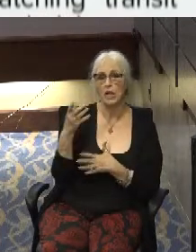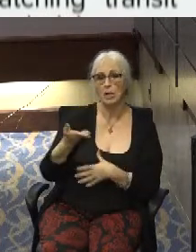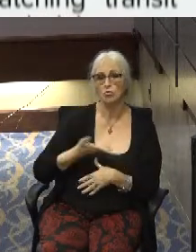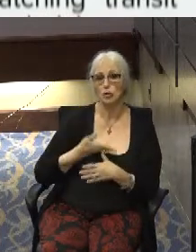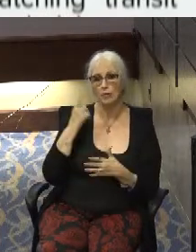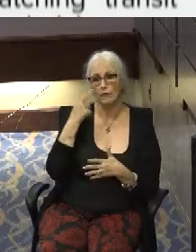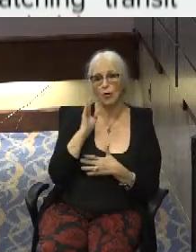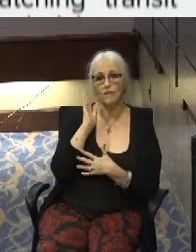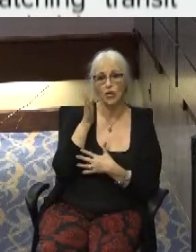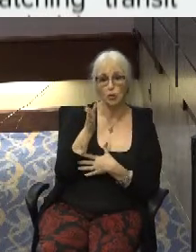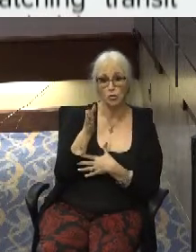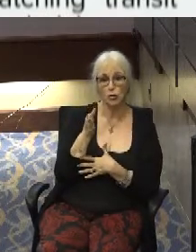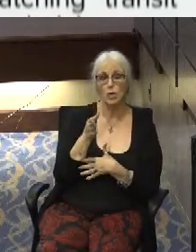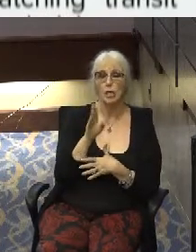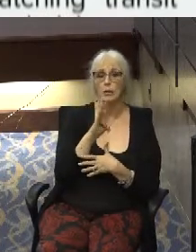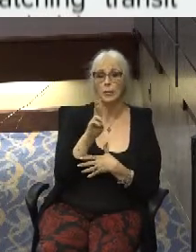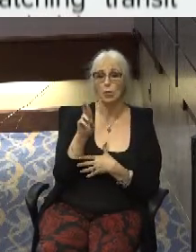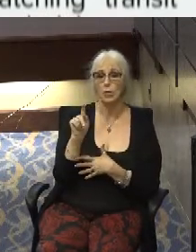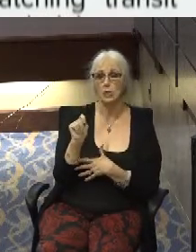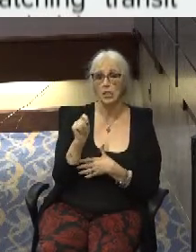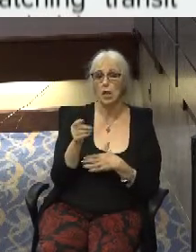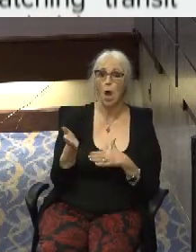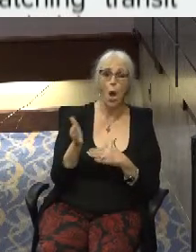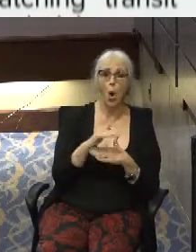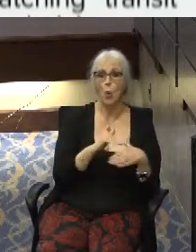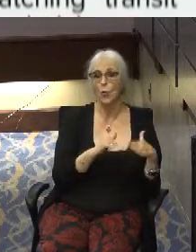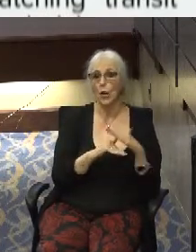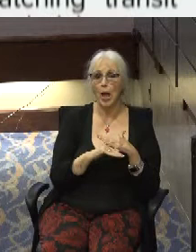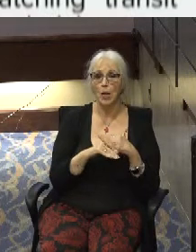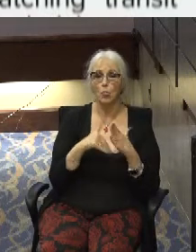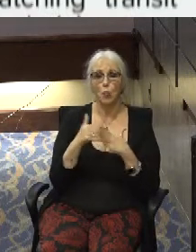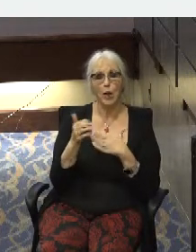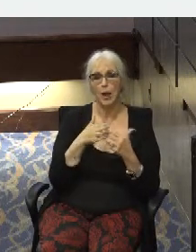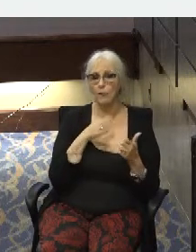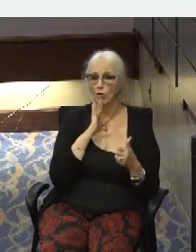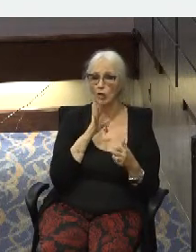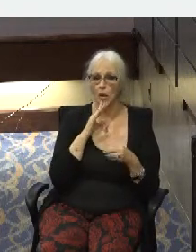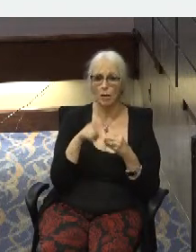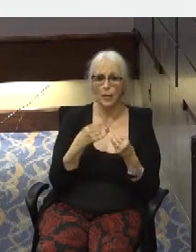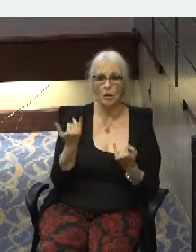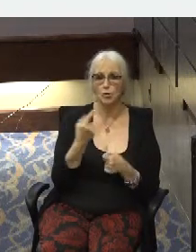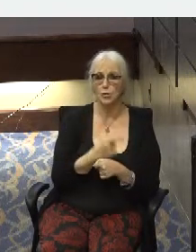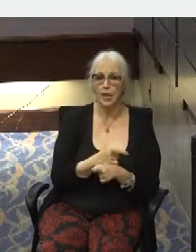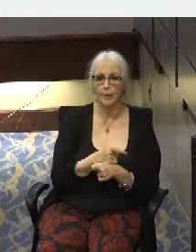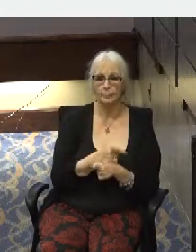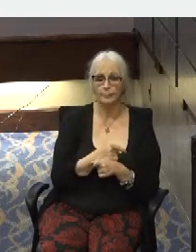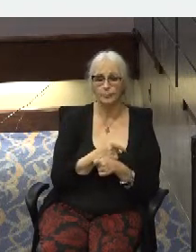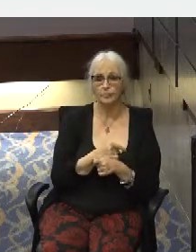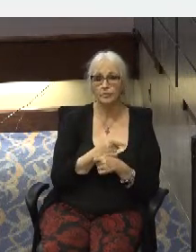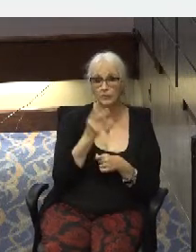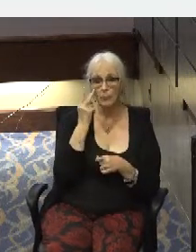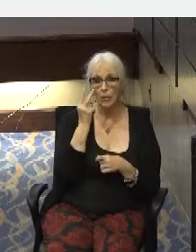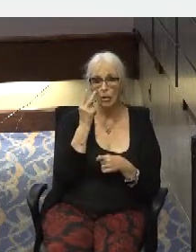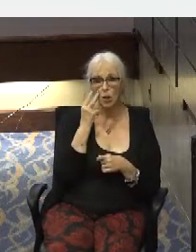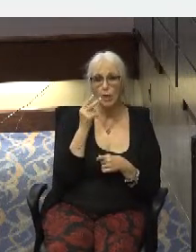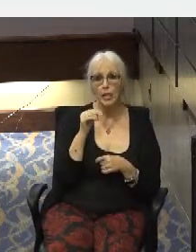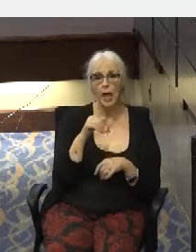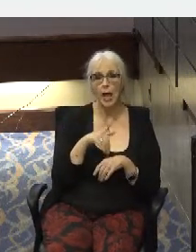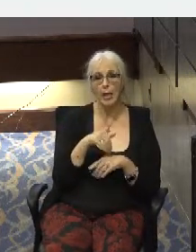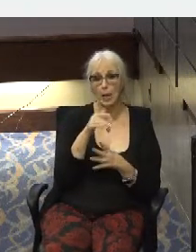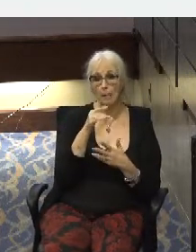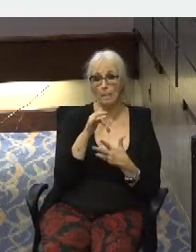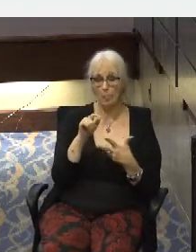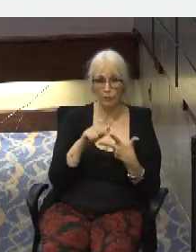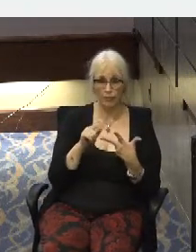future. Because again, BRT would overlay whatever alternative we're talking about today. So in looking at this blank slate, we